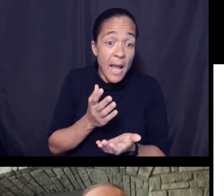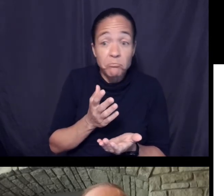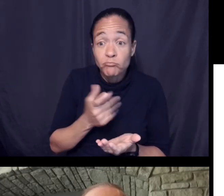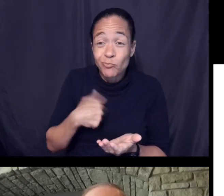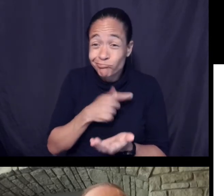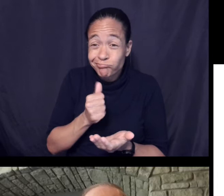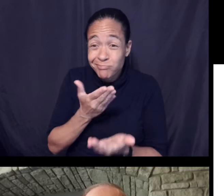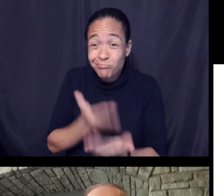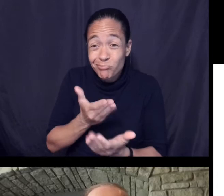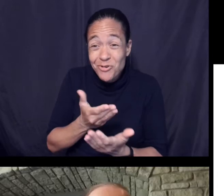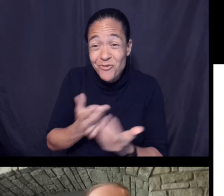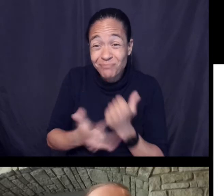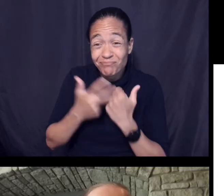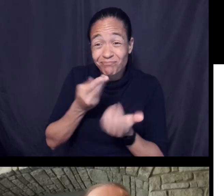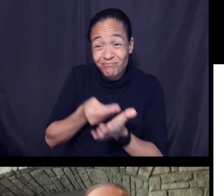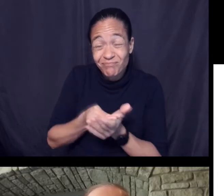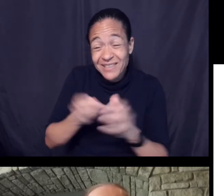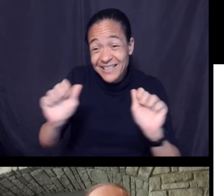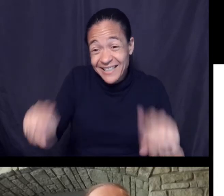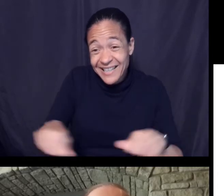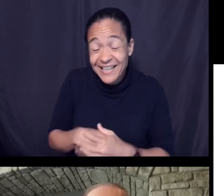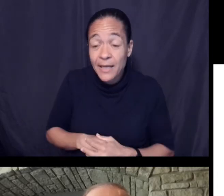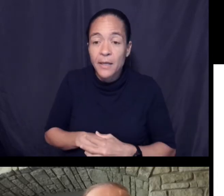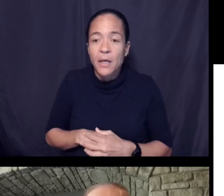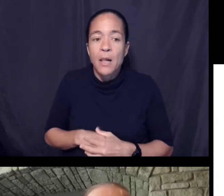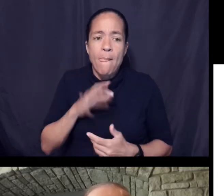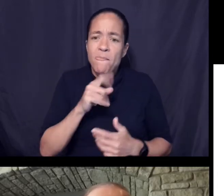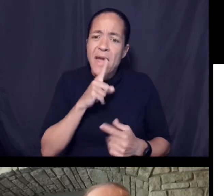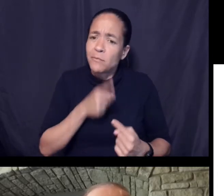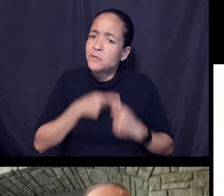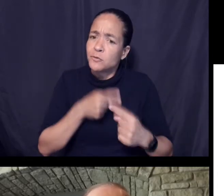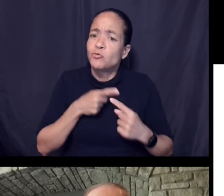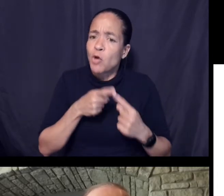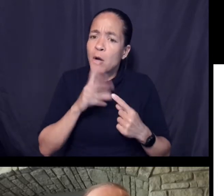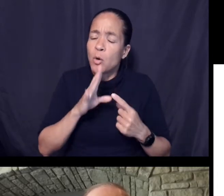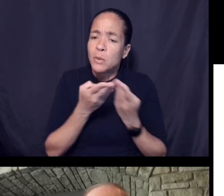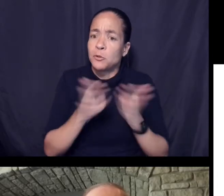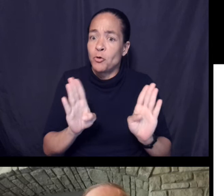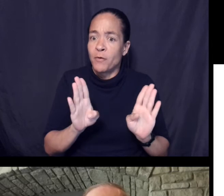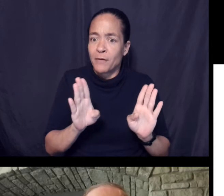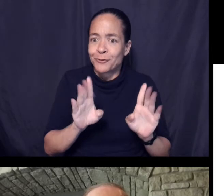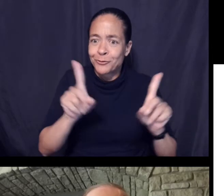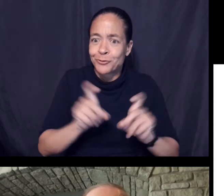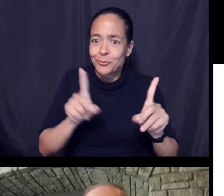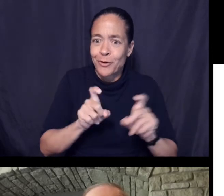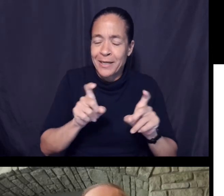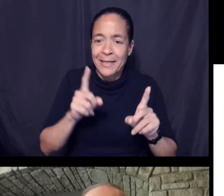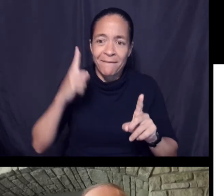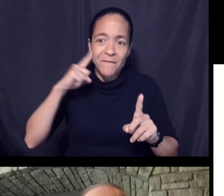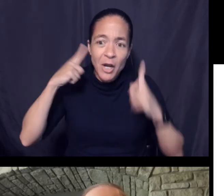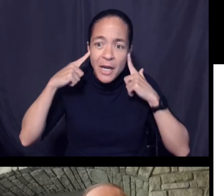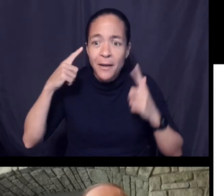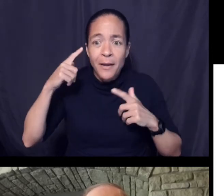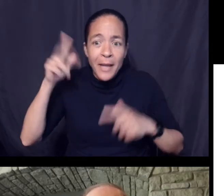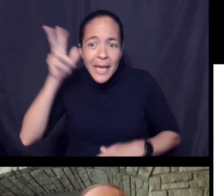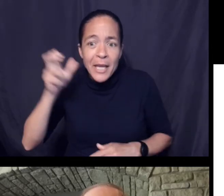CMV screening. This was a big issue when we got universal newborn hearing screening passed, but it's obviously